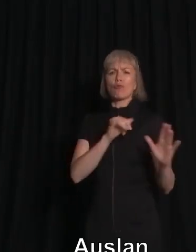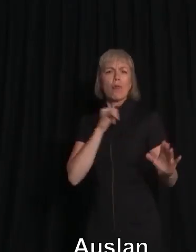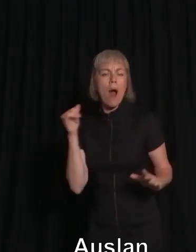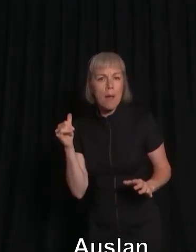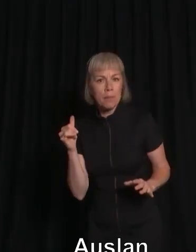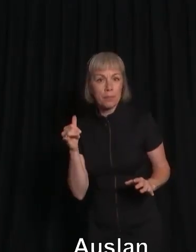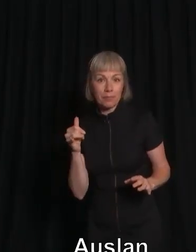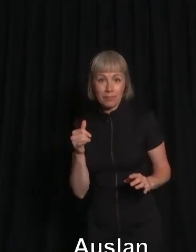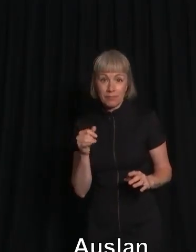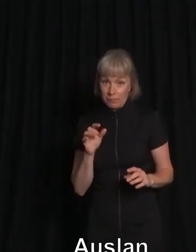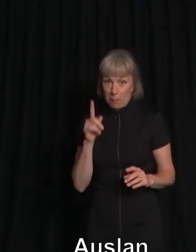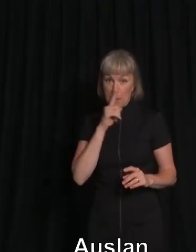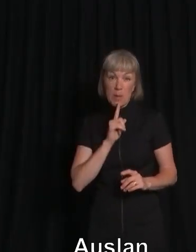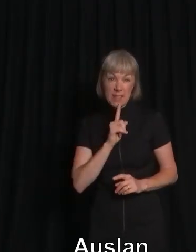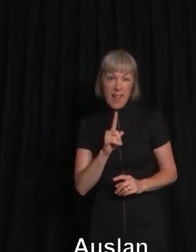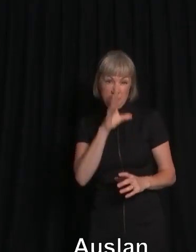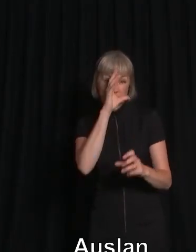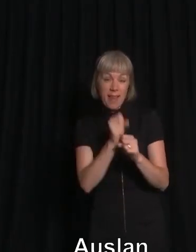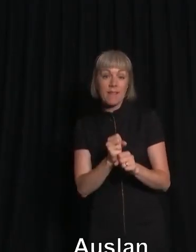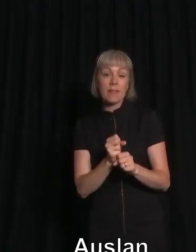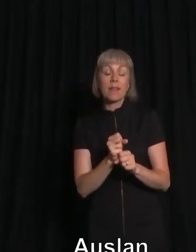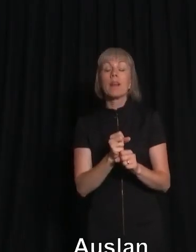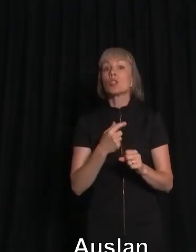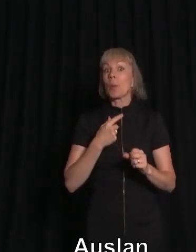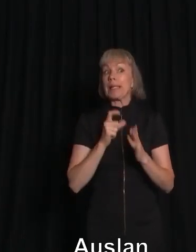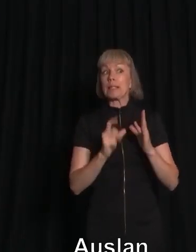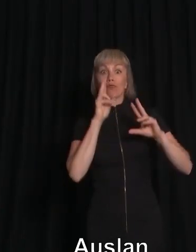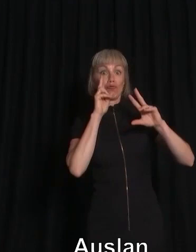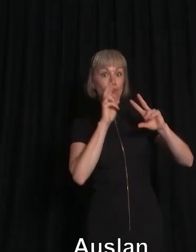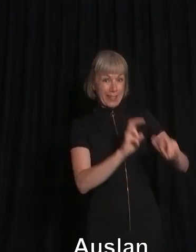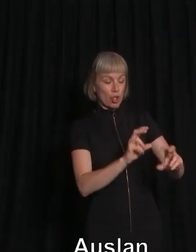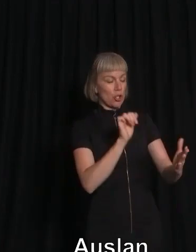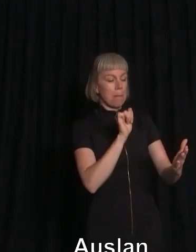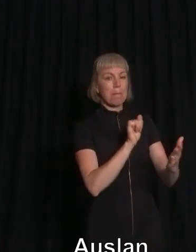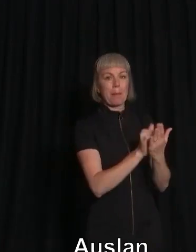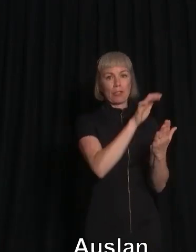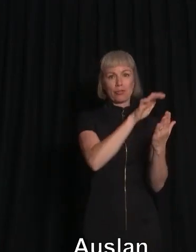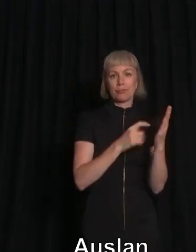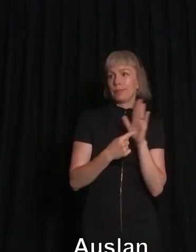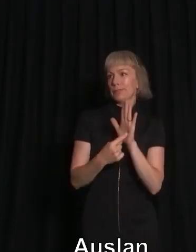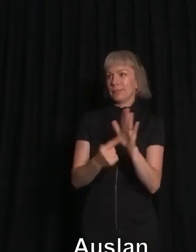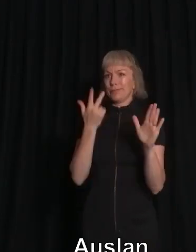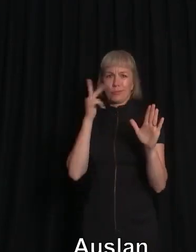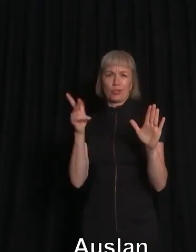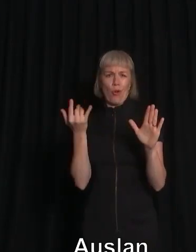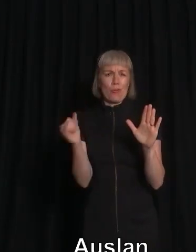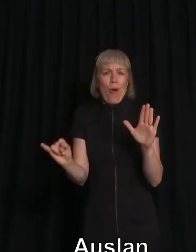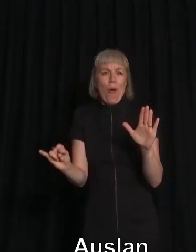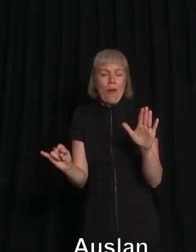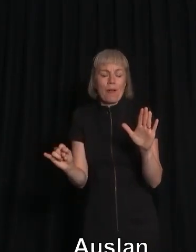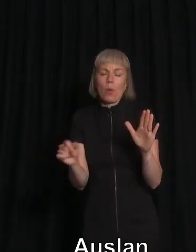crime, usually, right? So we put out a publication on that, which the colleague who worked on it is brilliant. I'm really, really happy with